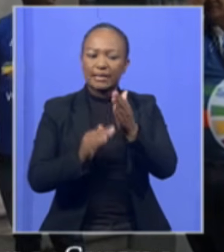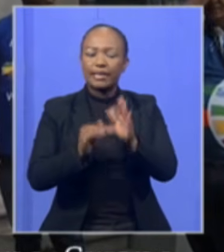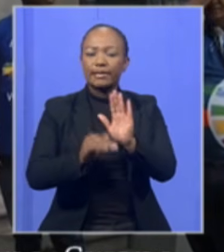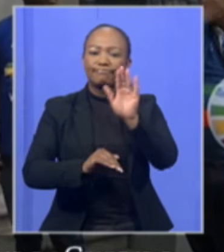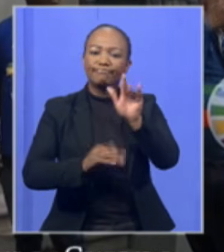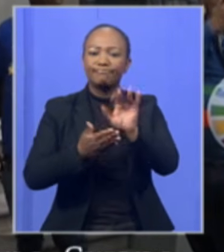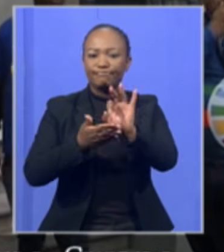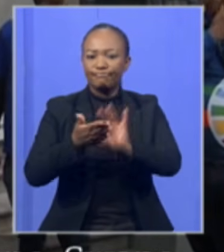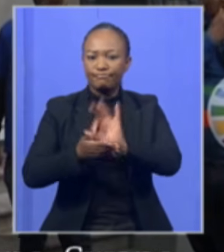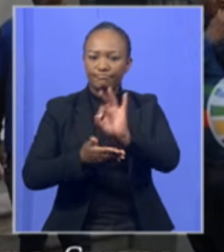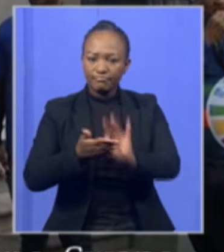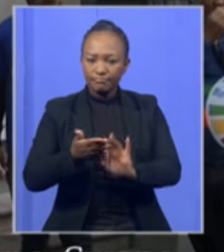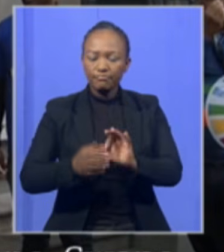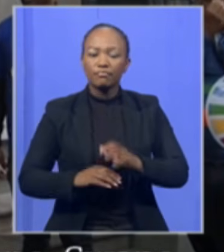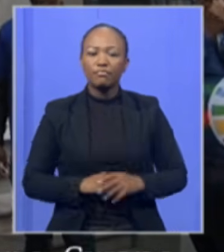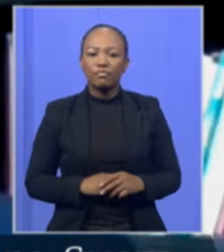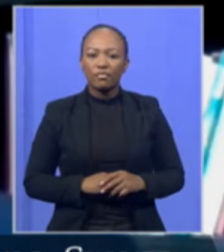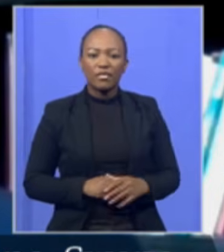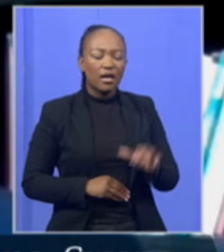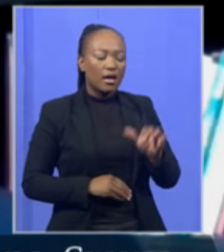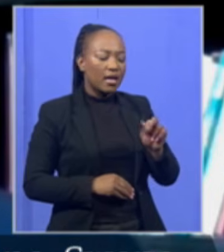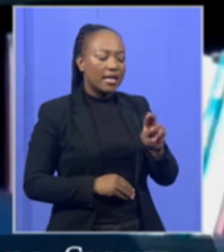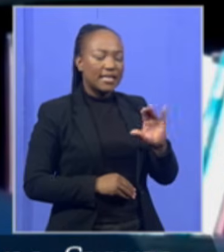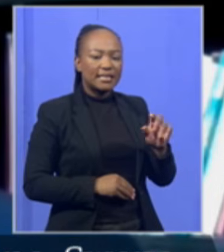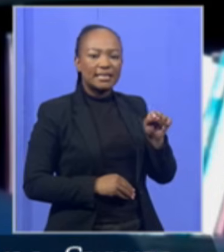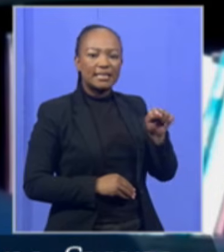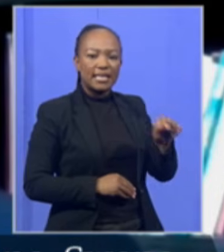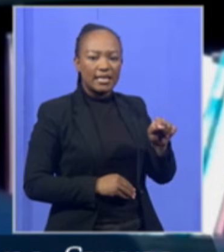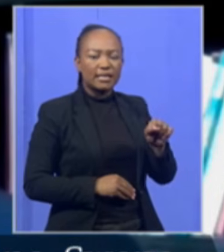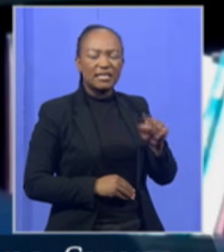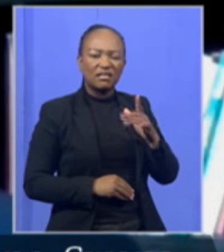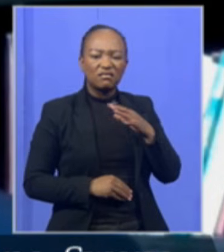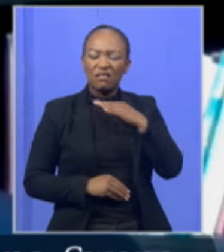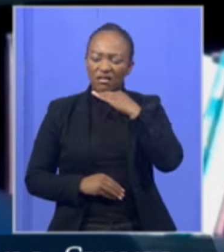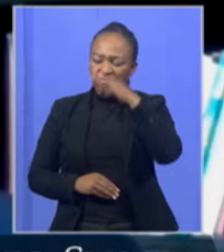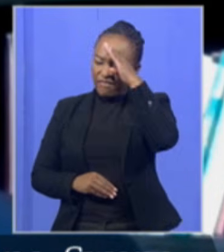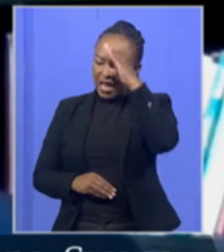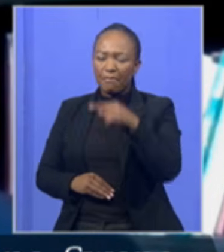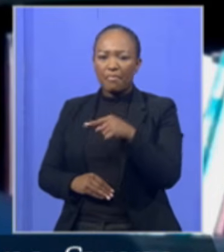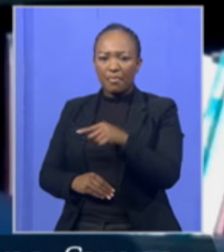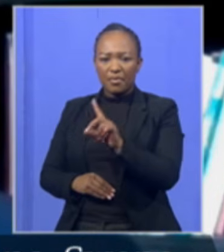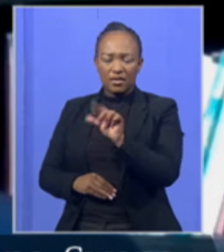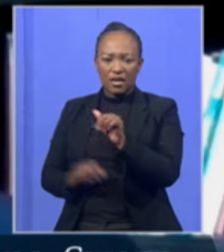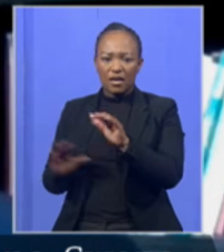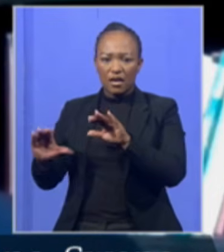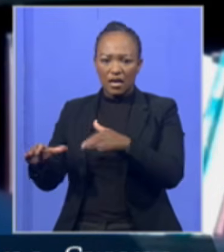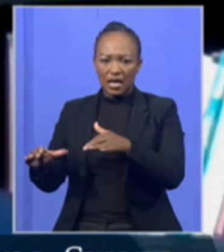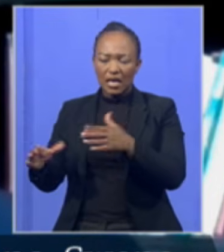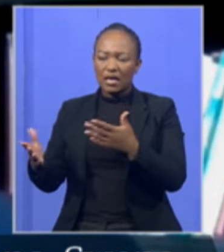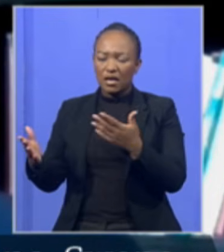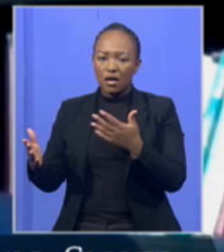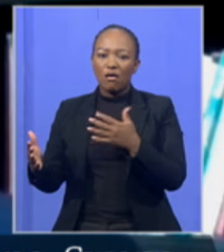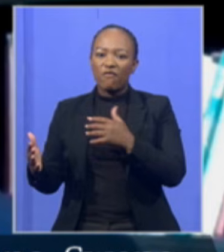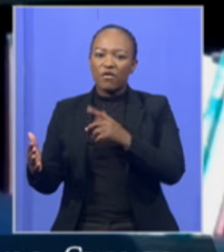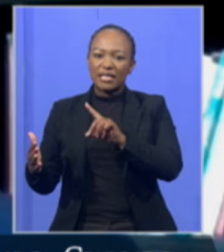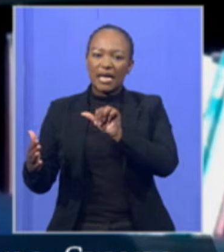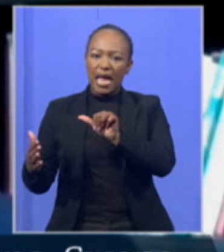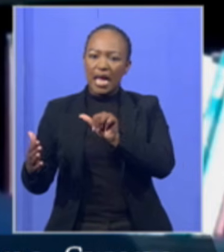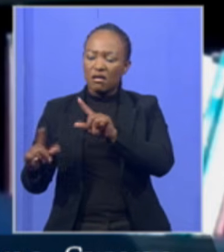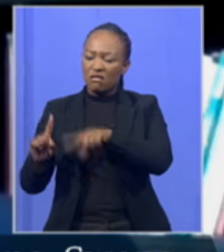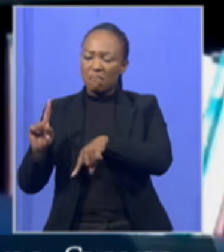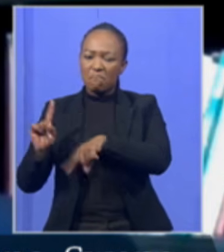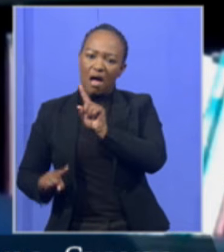of the ANC, if they are sick and tired of the DA, would be to find ways of creating room for the DA to leave. Not to fire, not to